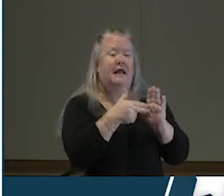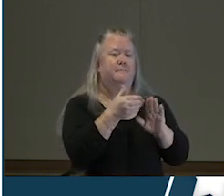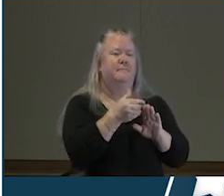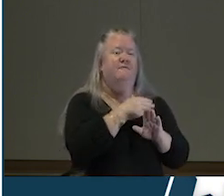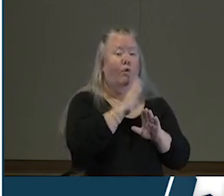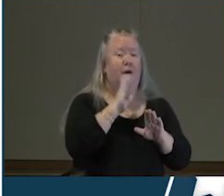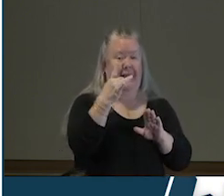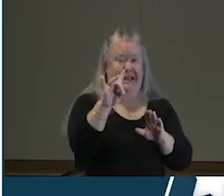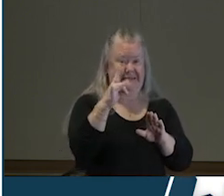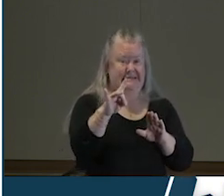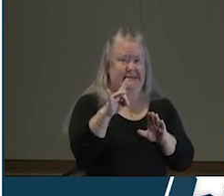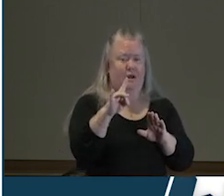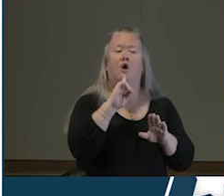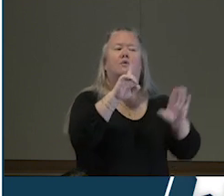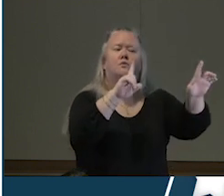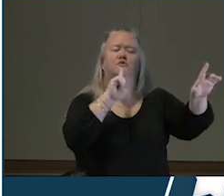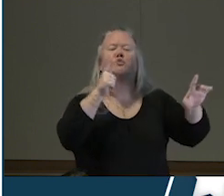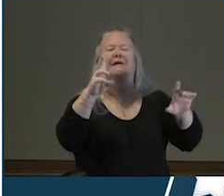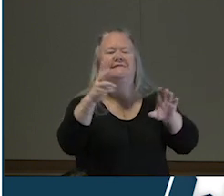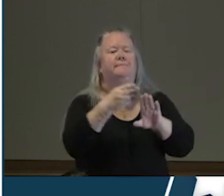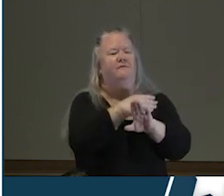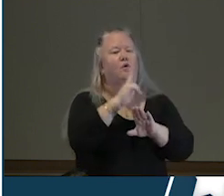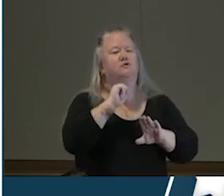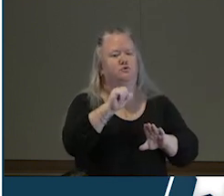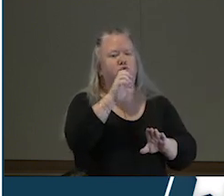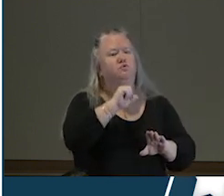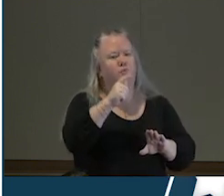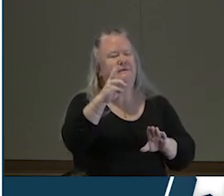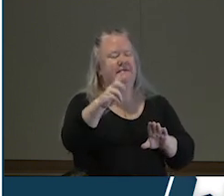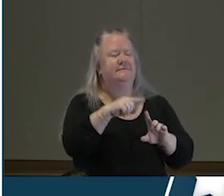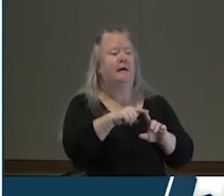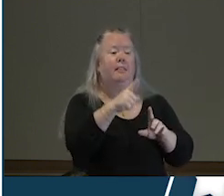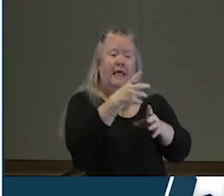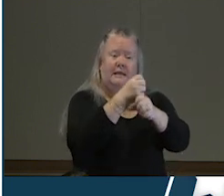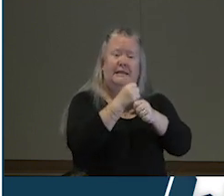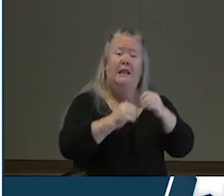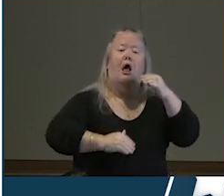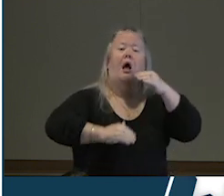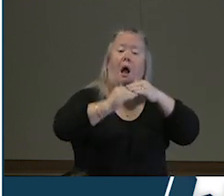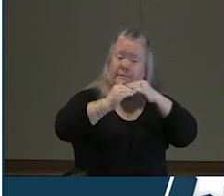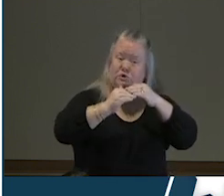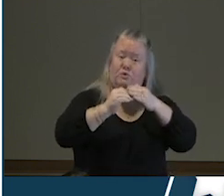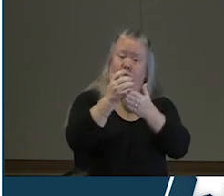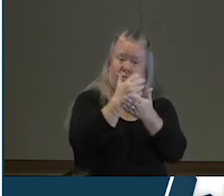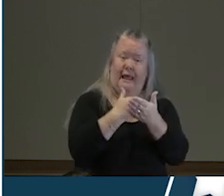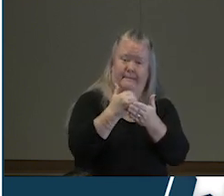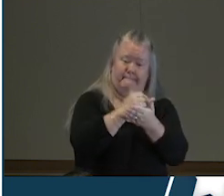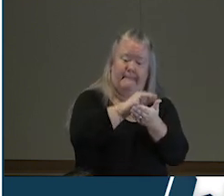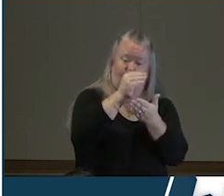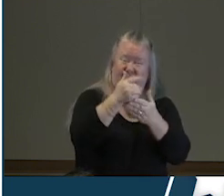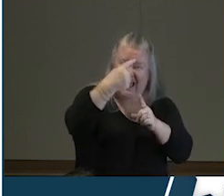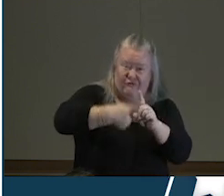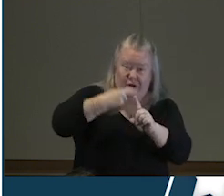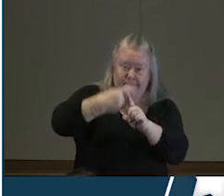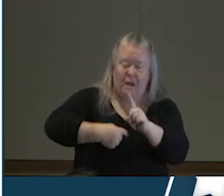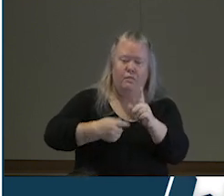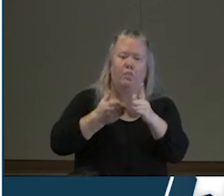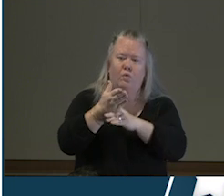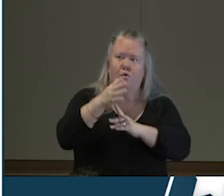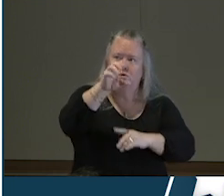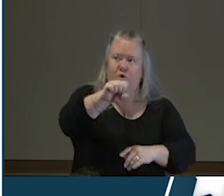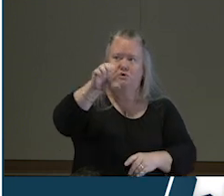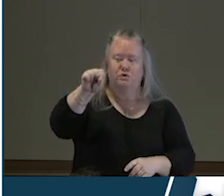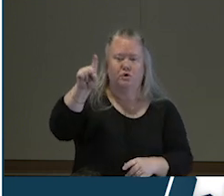before 18, I believe. 26, yes. That they could receive up to that amount every month through Social